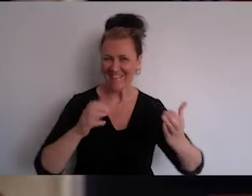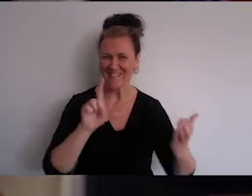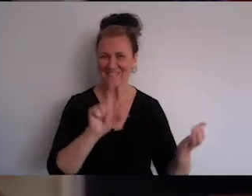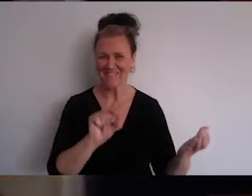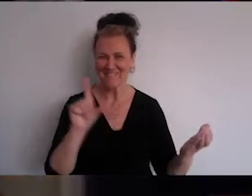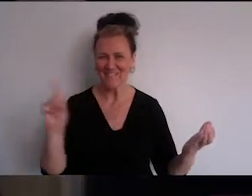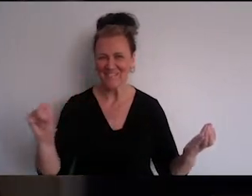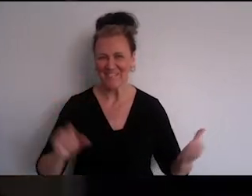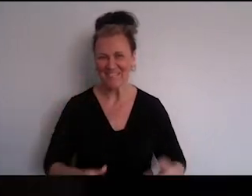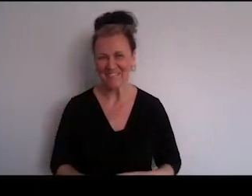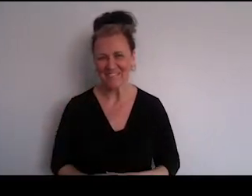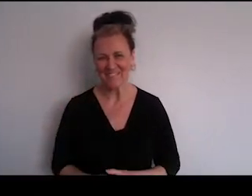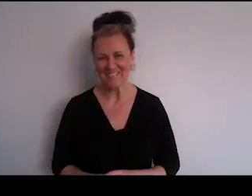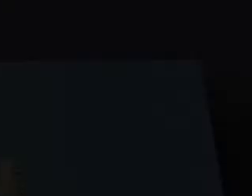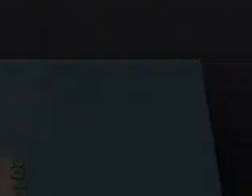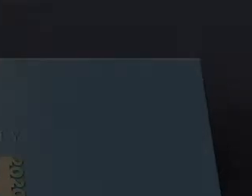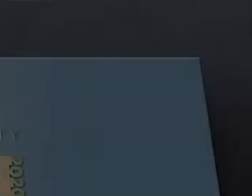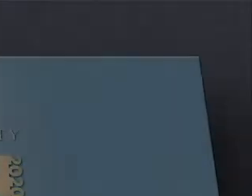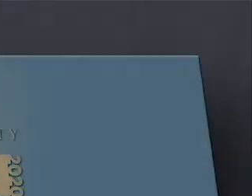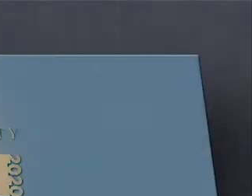Congratulations, class of 2020.